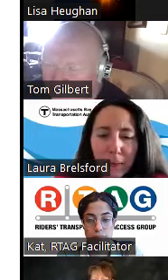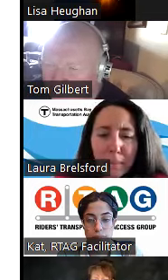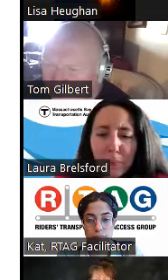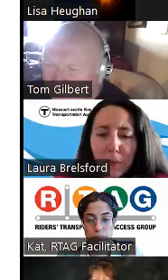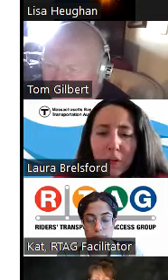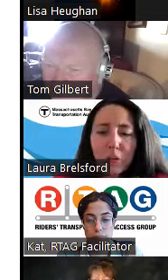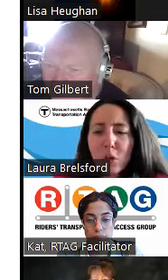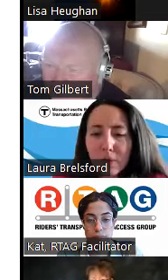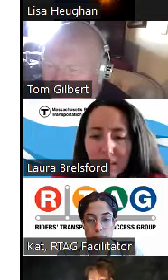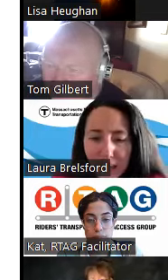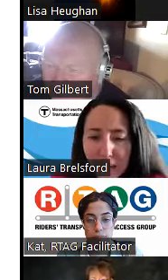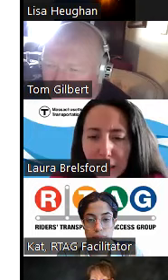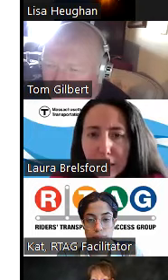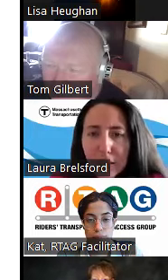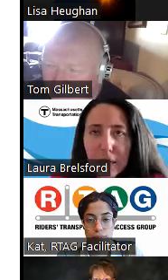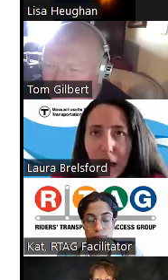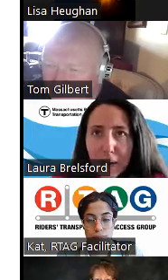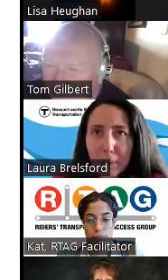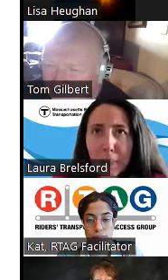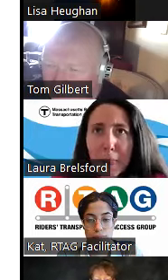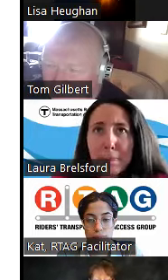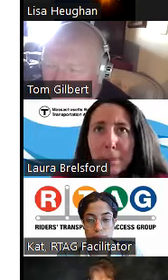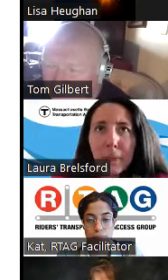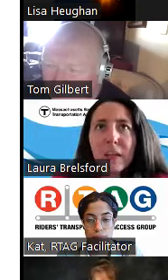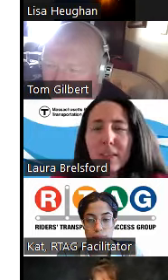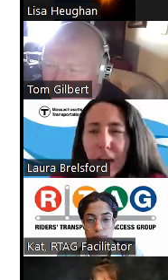we know to date, it's not